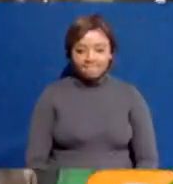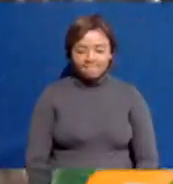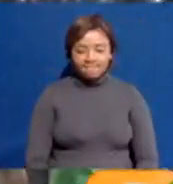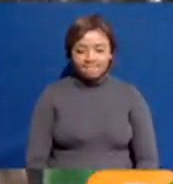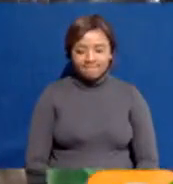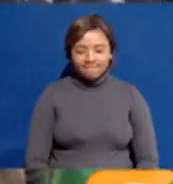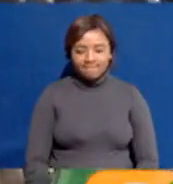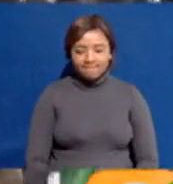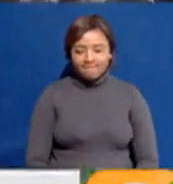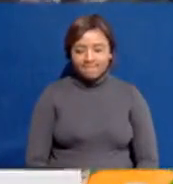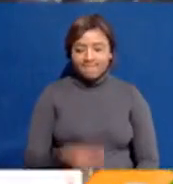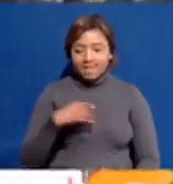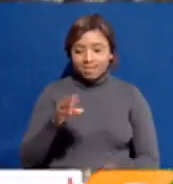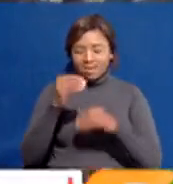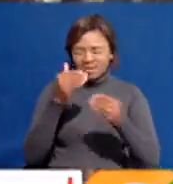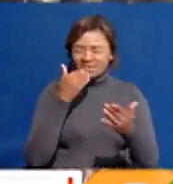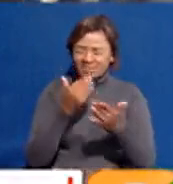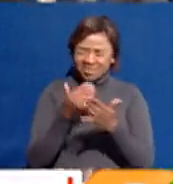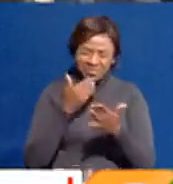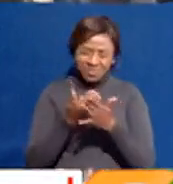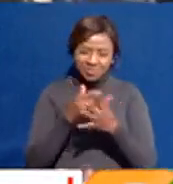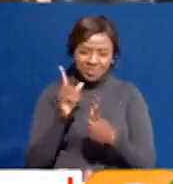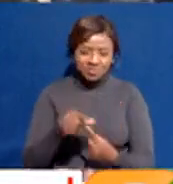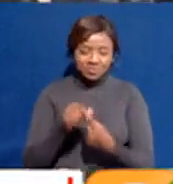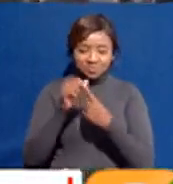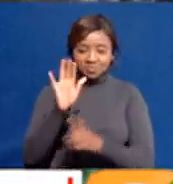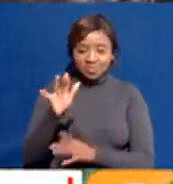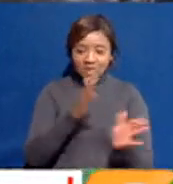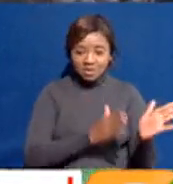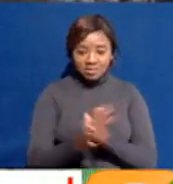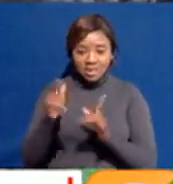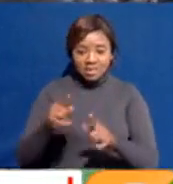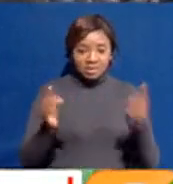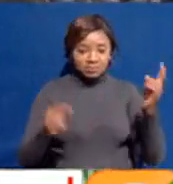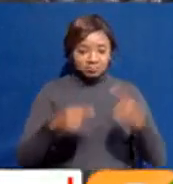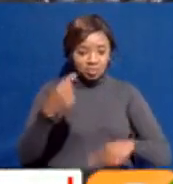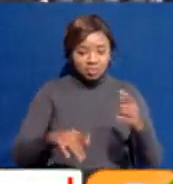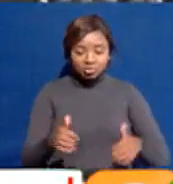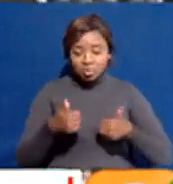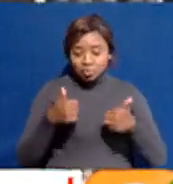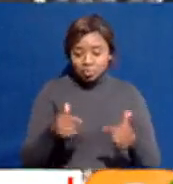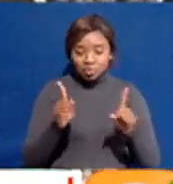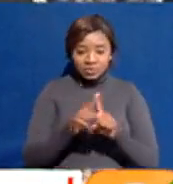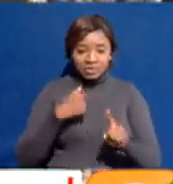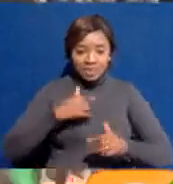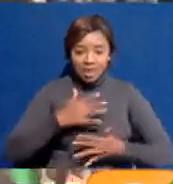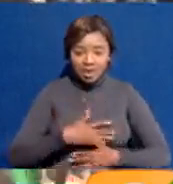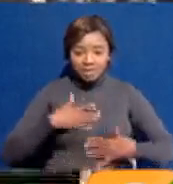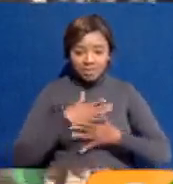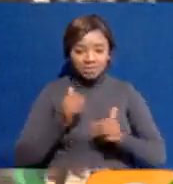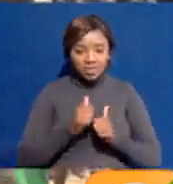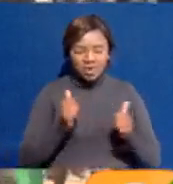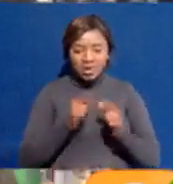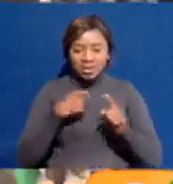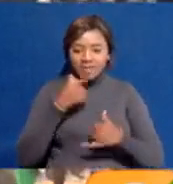I'm giving special thanks to the NOC for organizing this game. It's been good and I can appreciate them very well. I've enjoyed